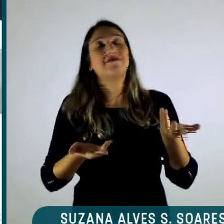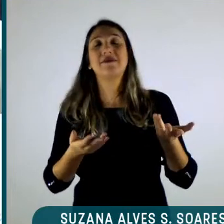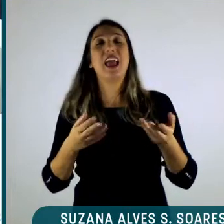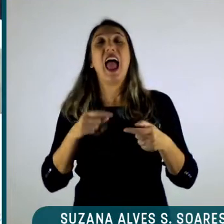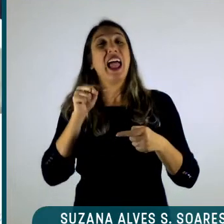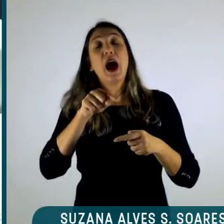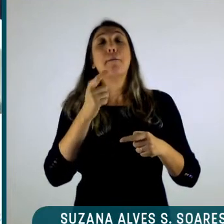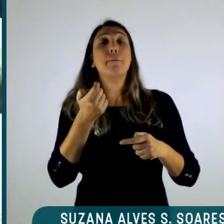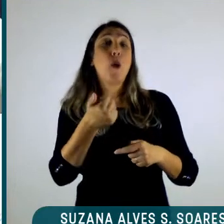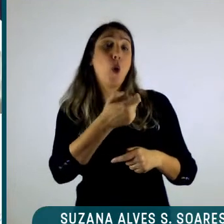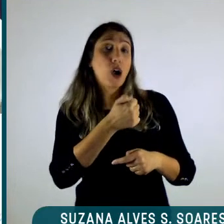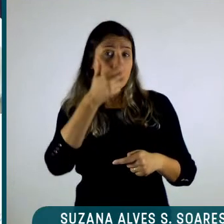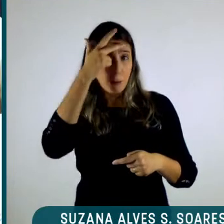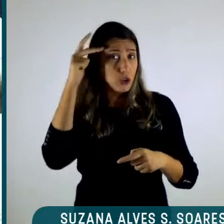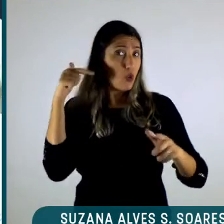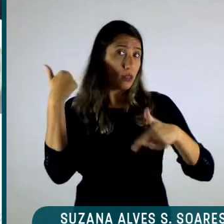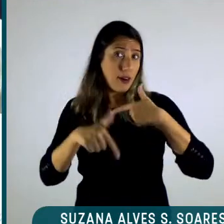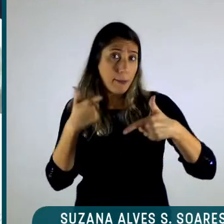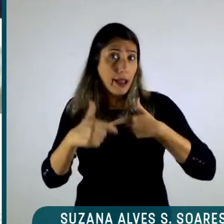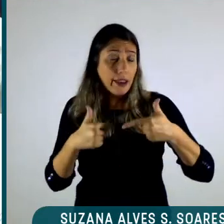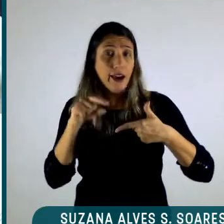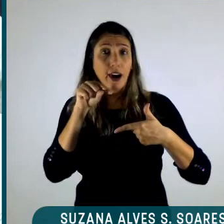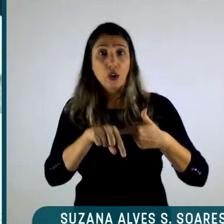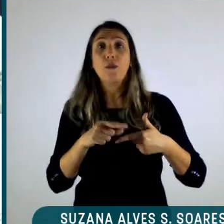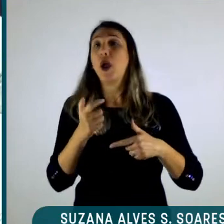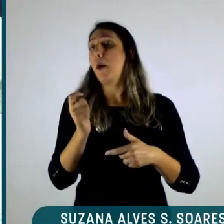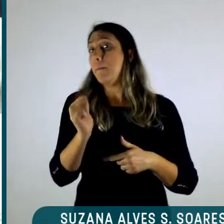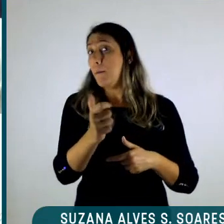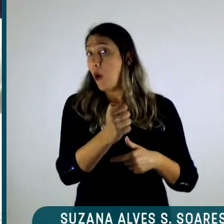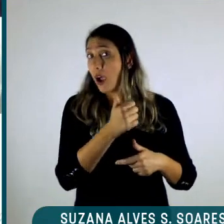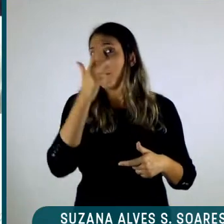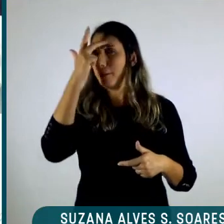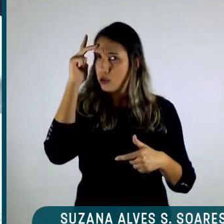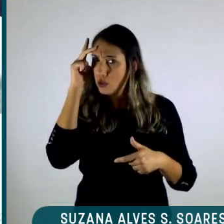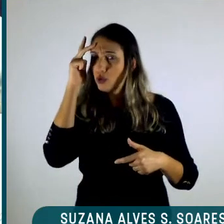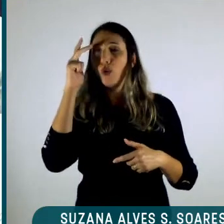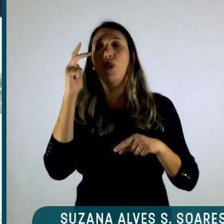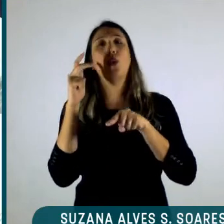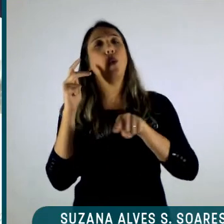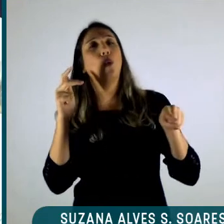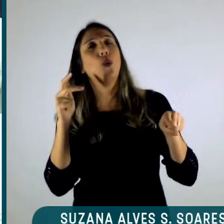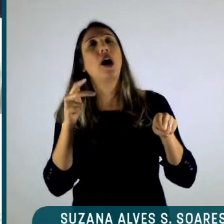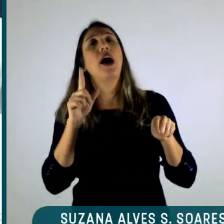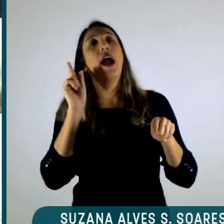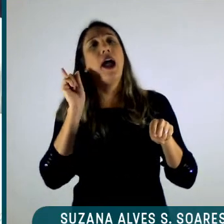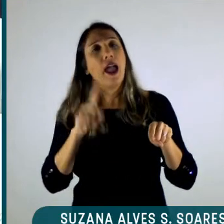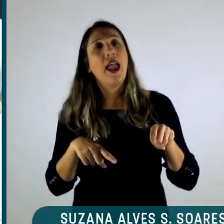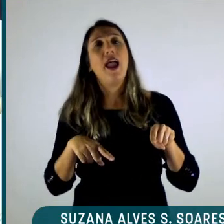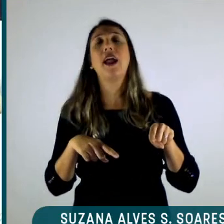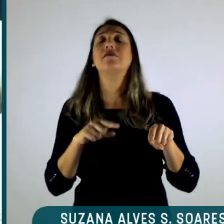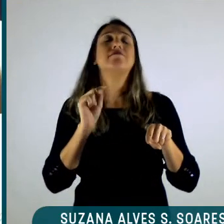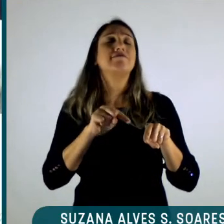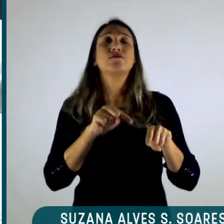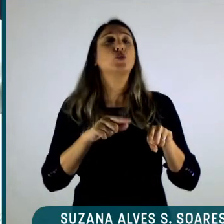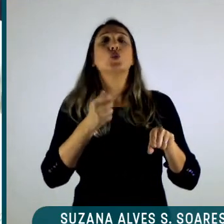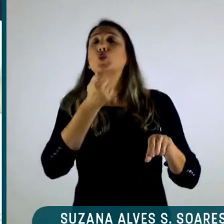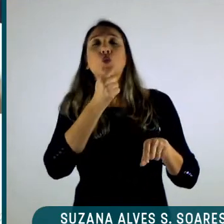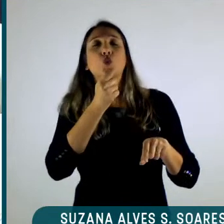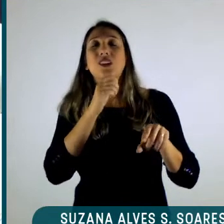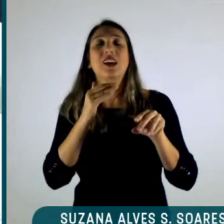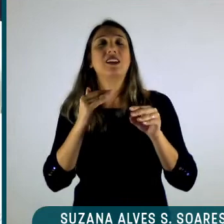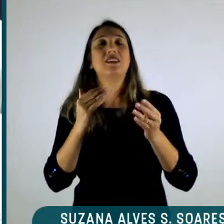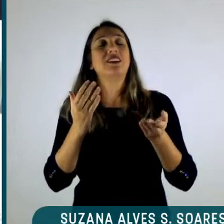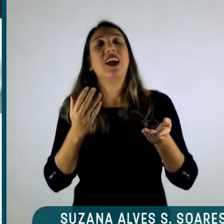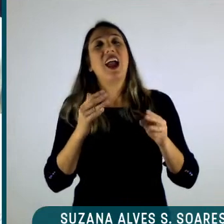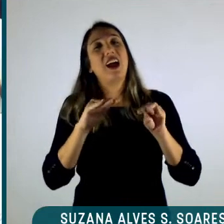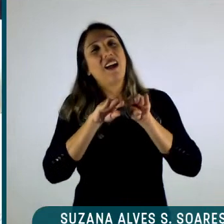scattered. It has few people working. Those few people, they